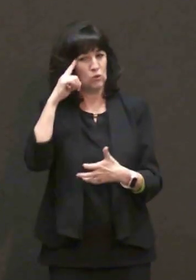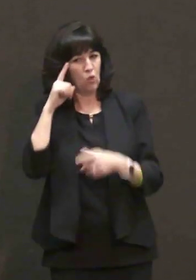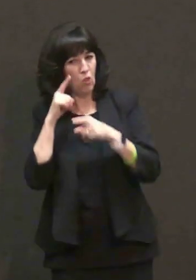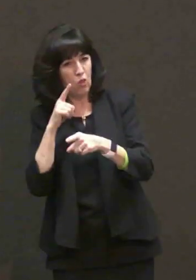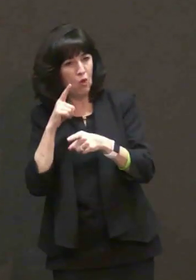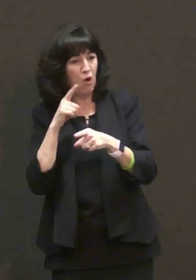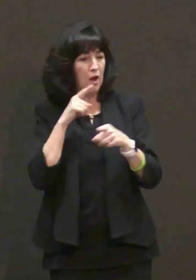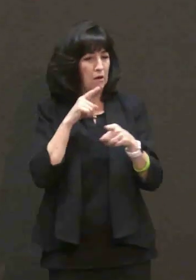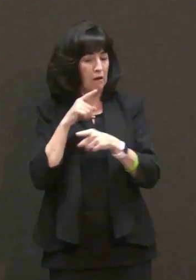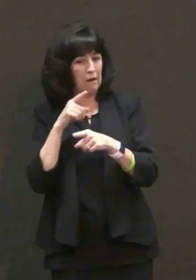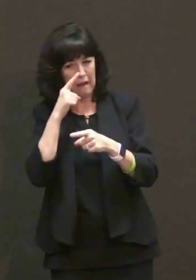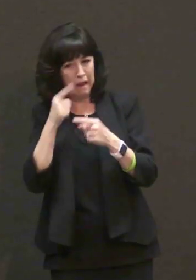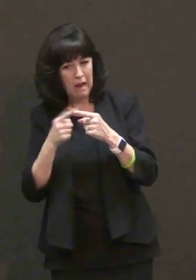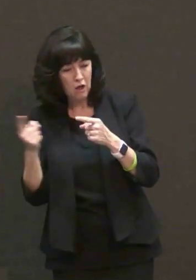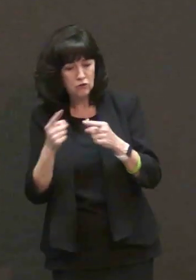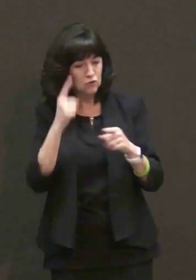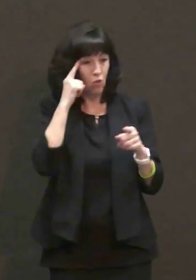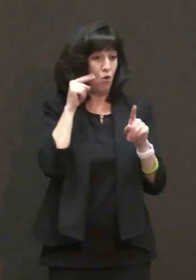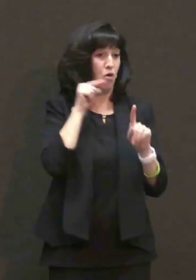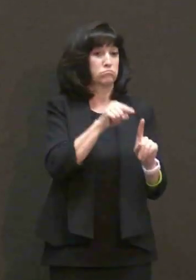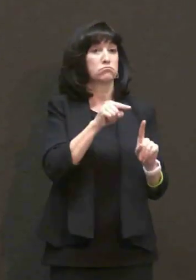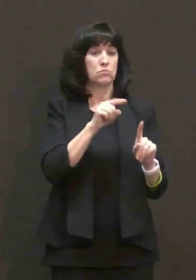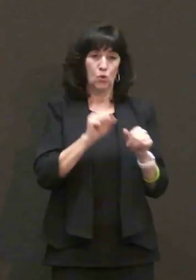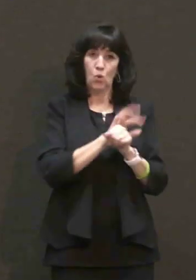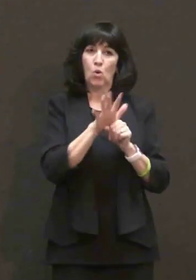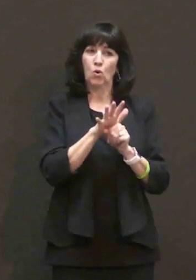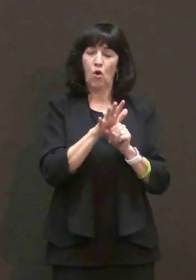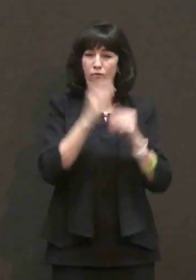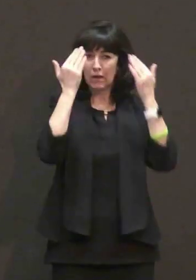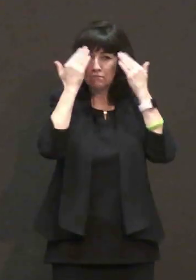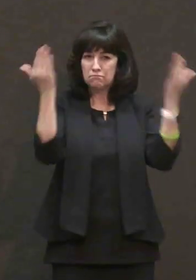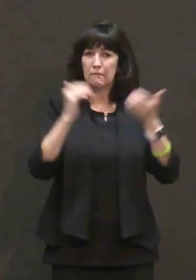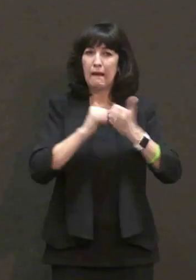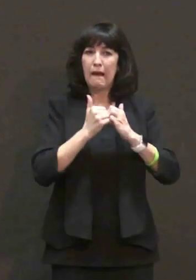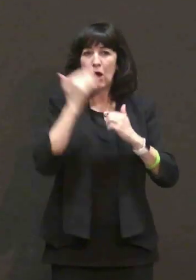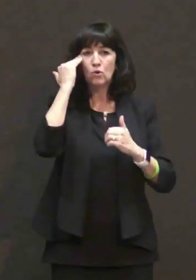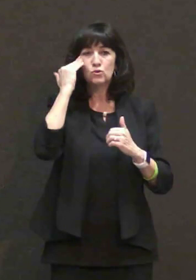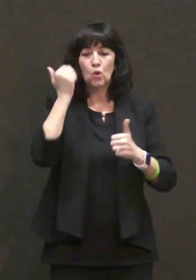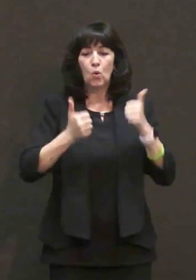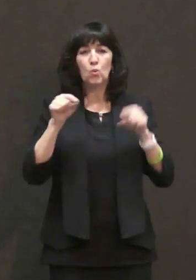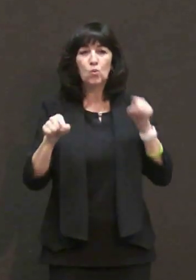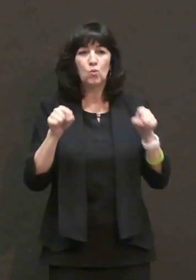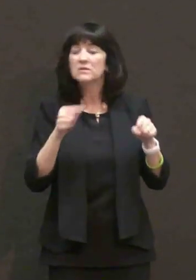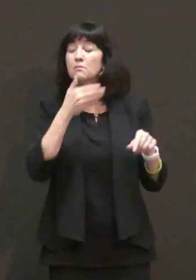symptoms. So if you have any question, best to talk to your doctor.